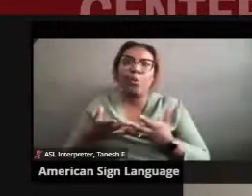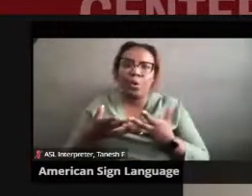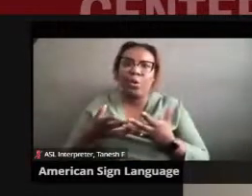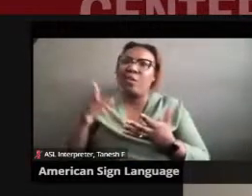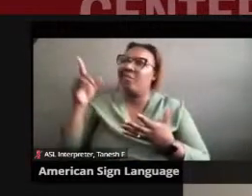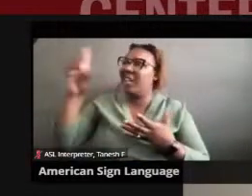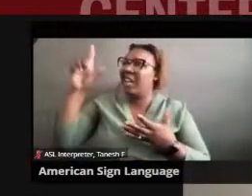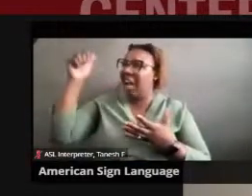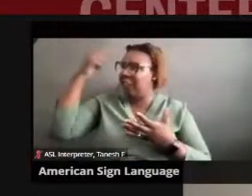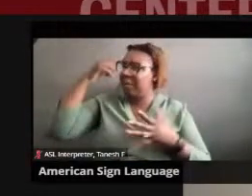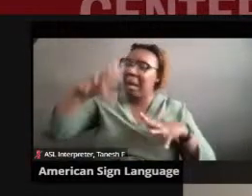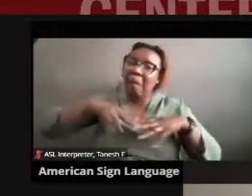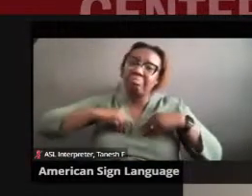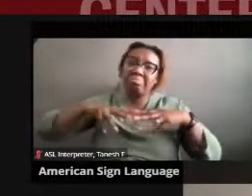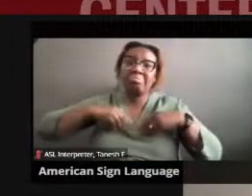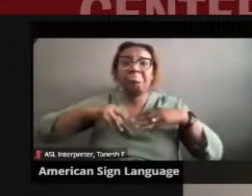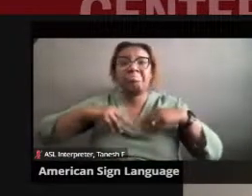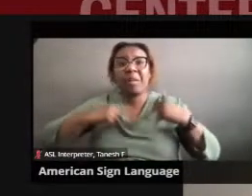You know,